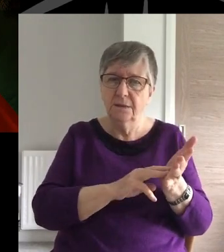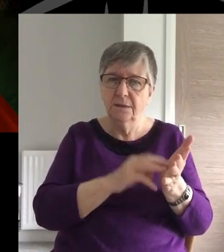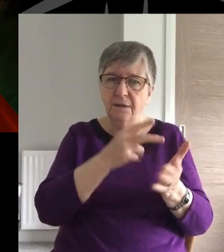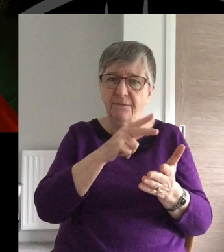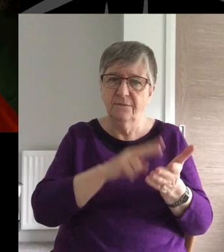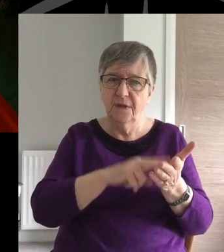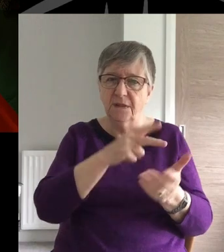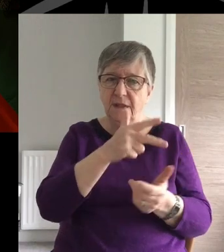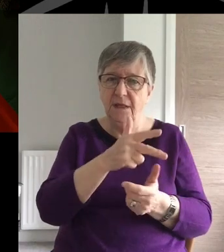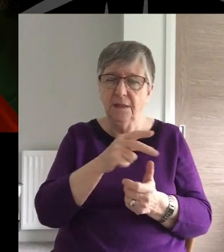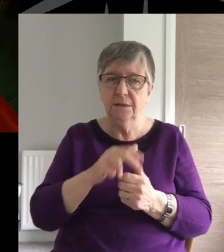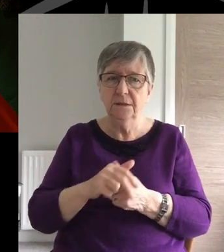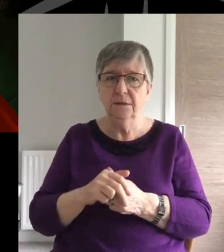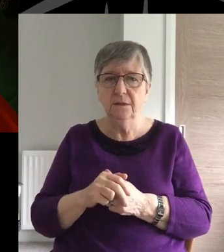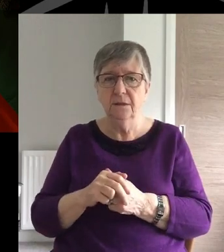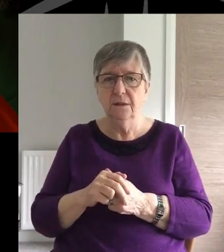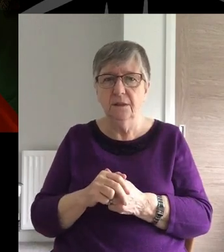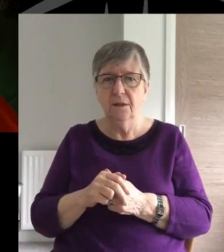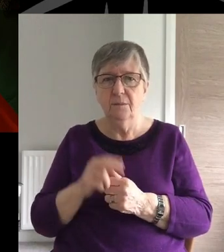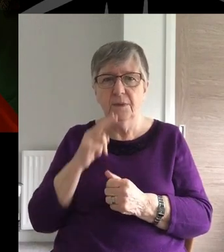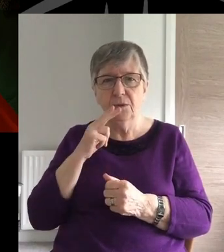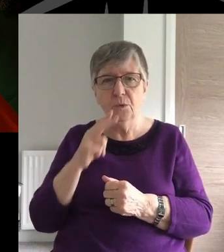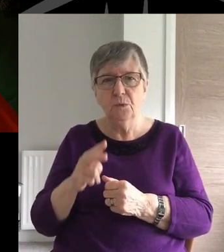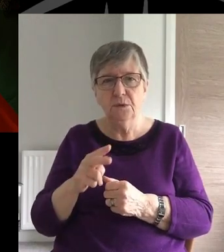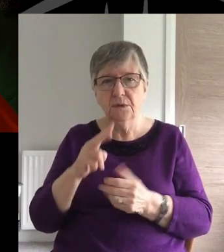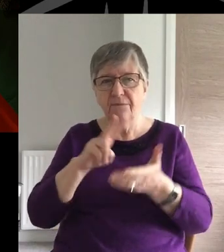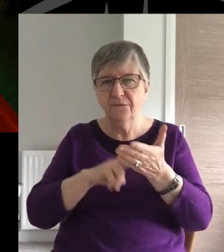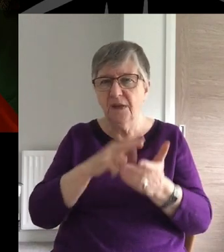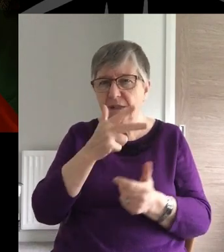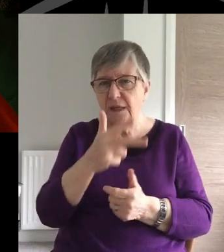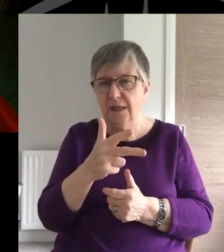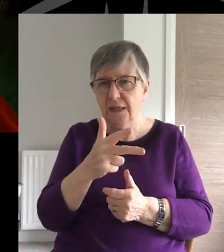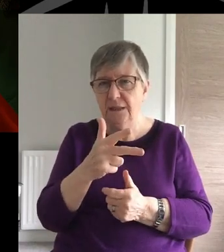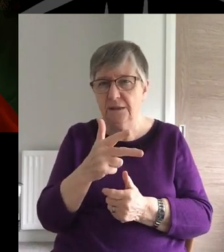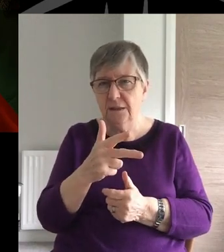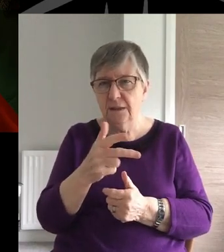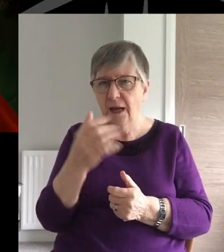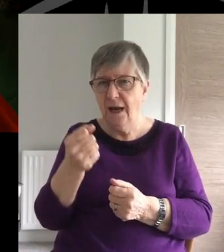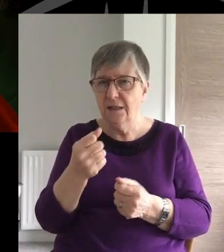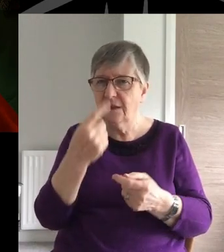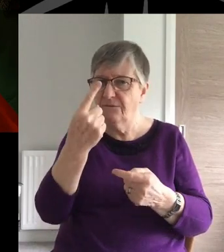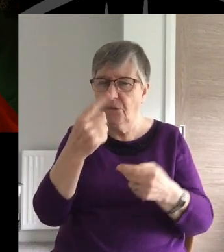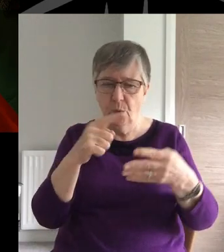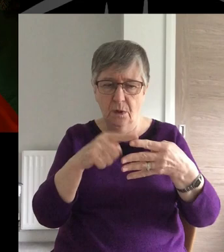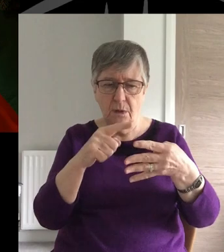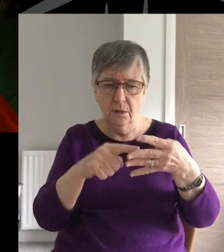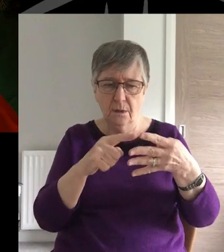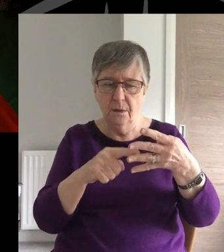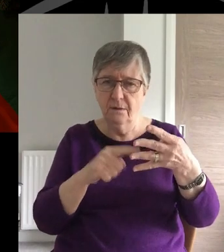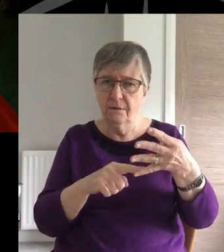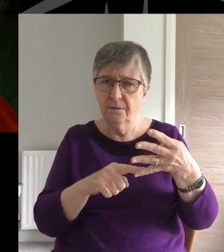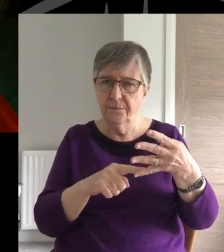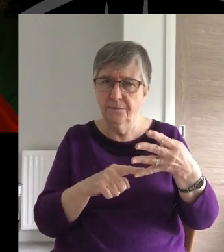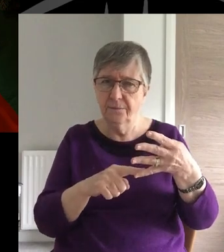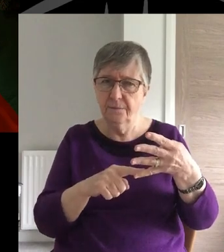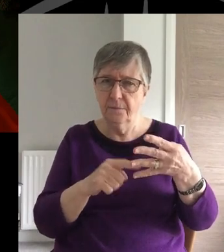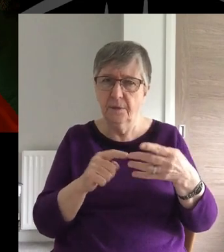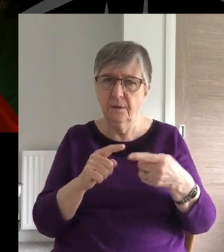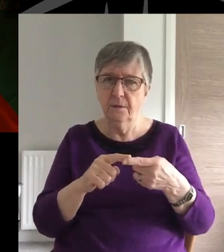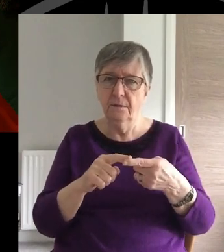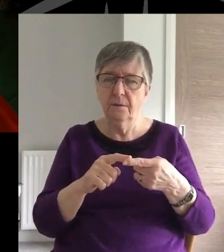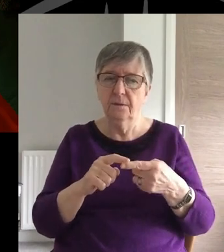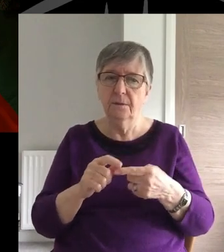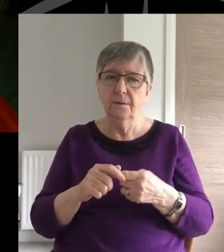8 of Philippians 2. But notice that verse 8 in Philippians 2, and notice how it's got four stages or four